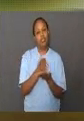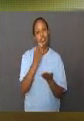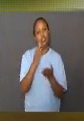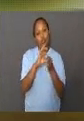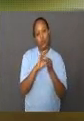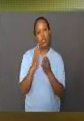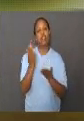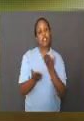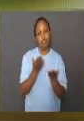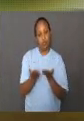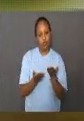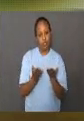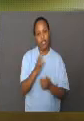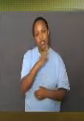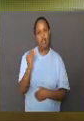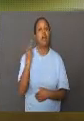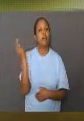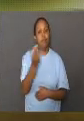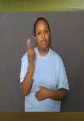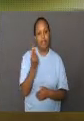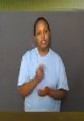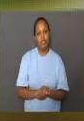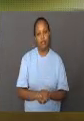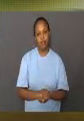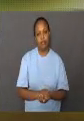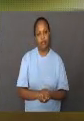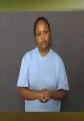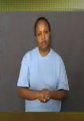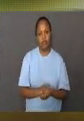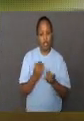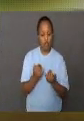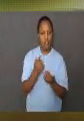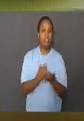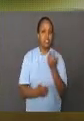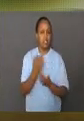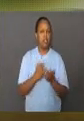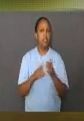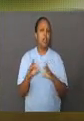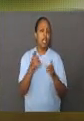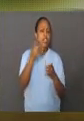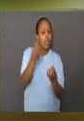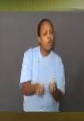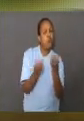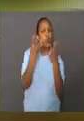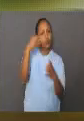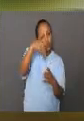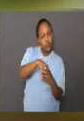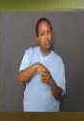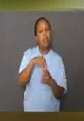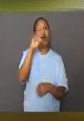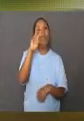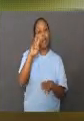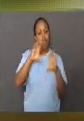social services and benefits. Let us discuss several of them from the